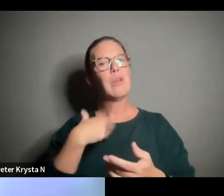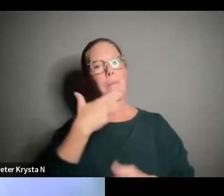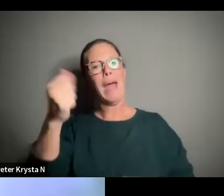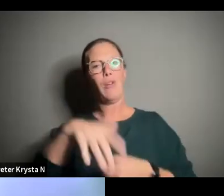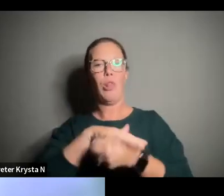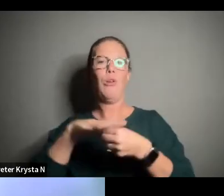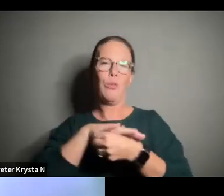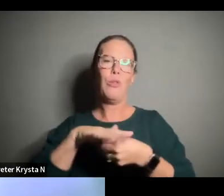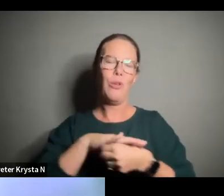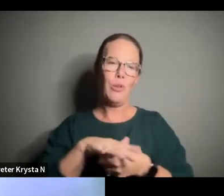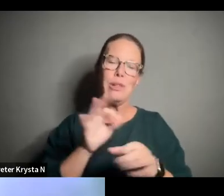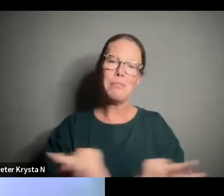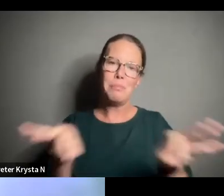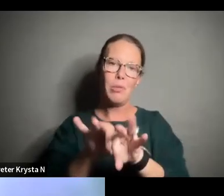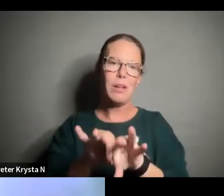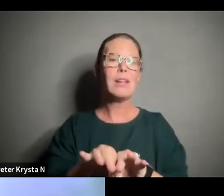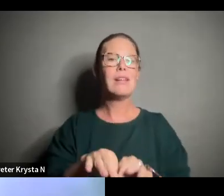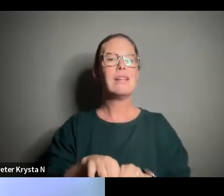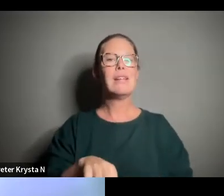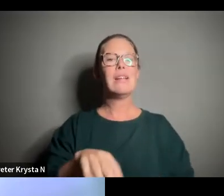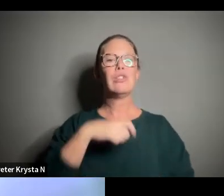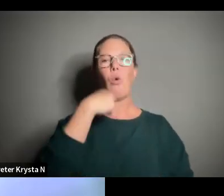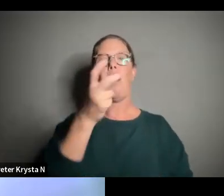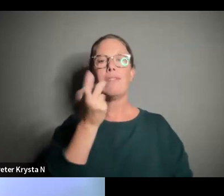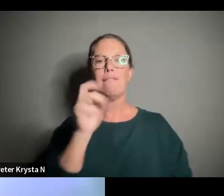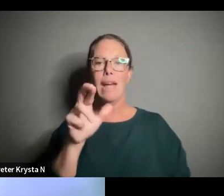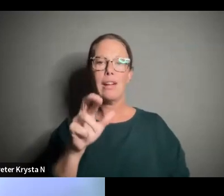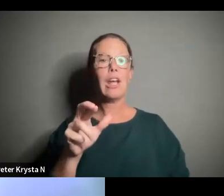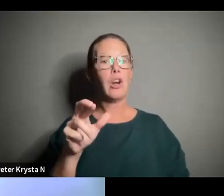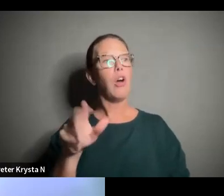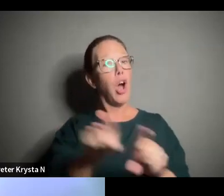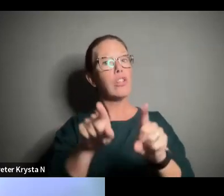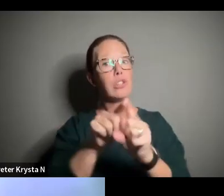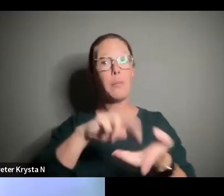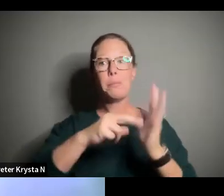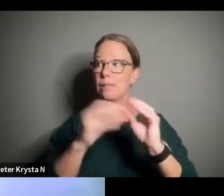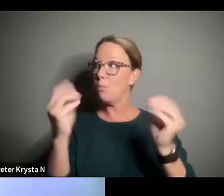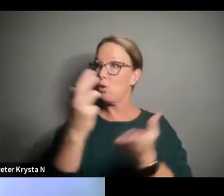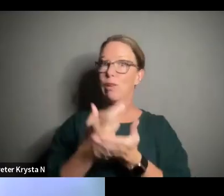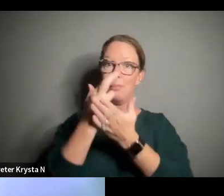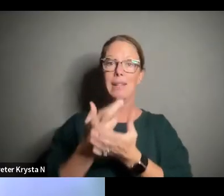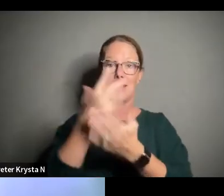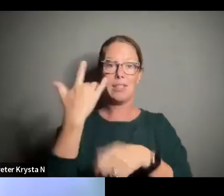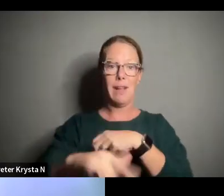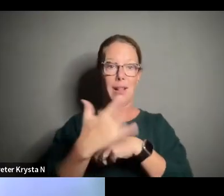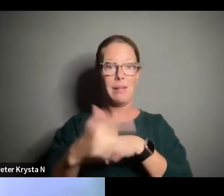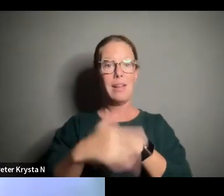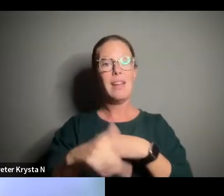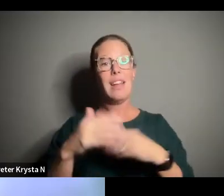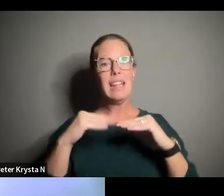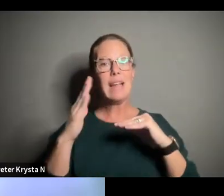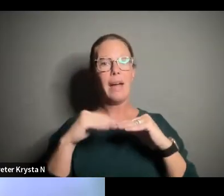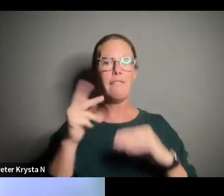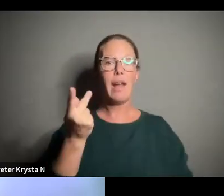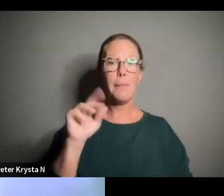so important. And getting off the ventilator does open up more rehabilitation. And I like to say diaphragm pacing is like having a